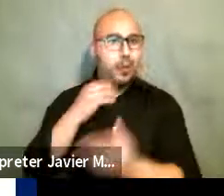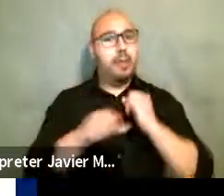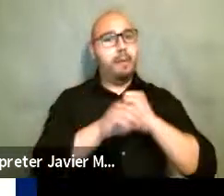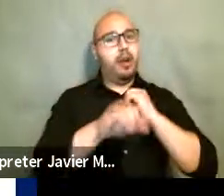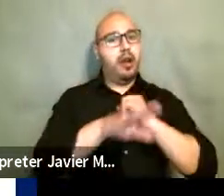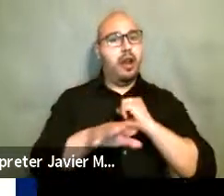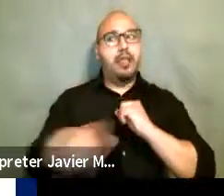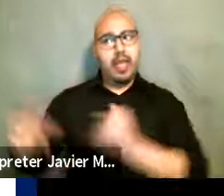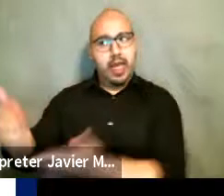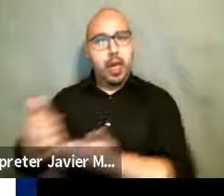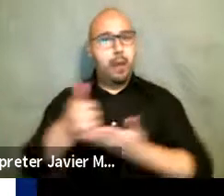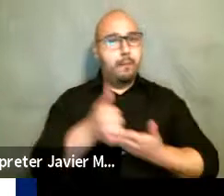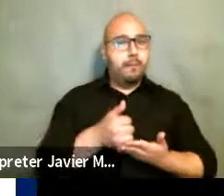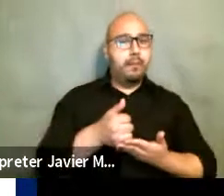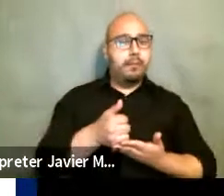help